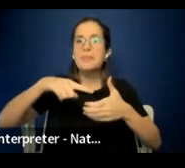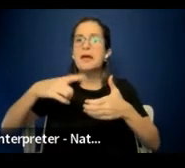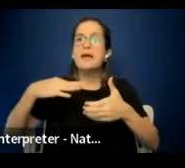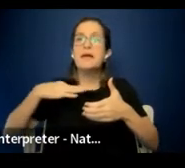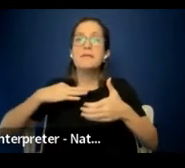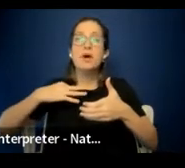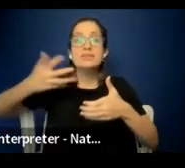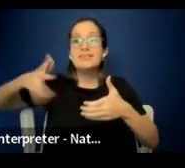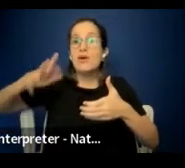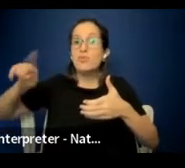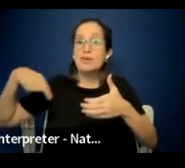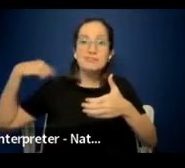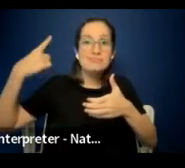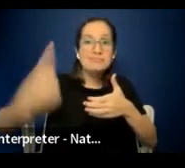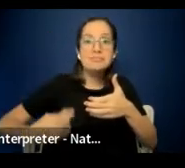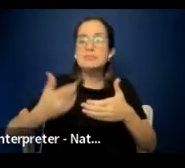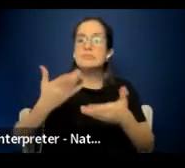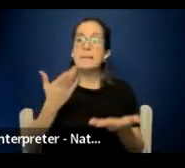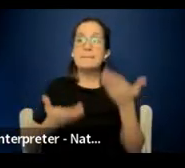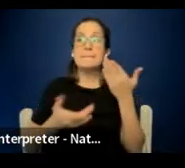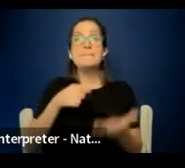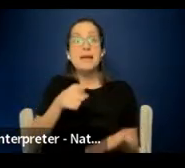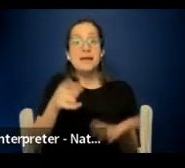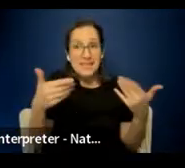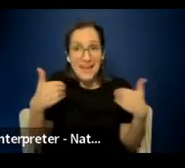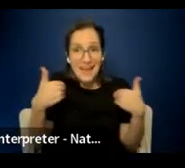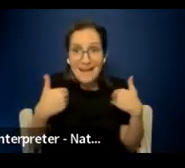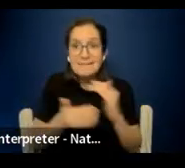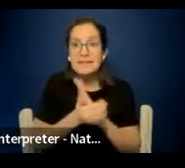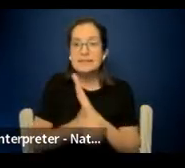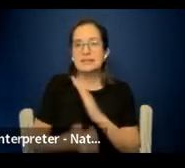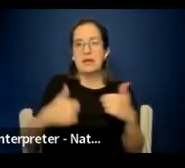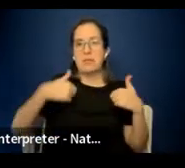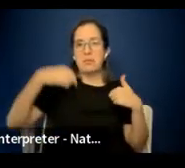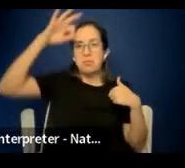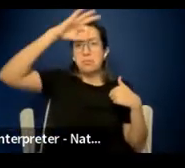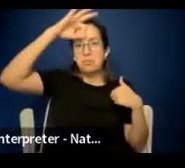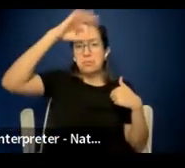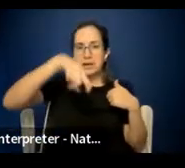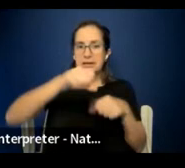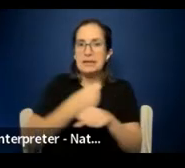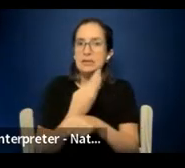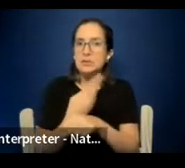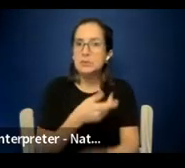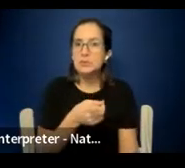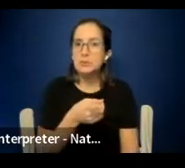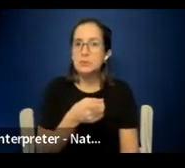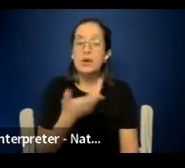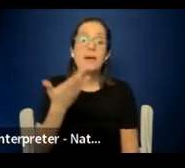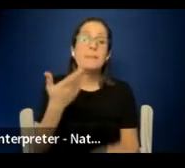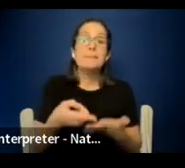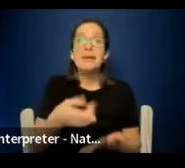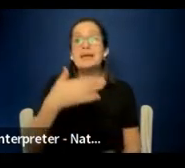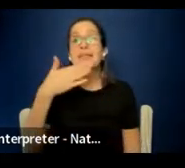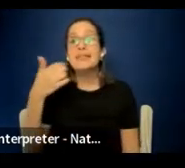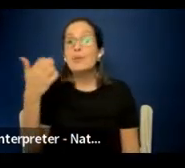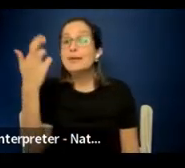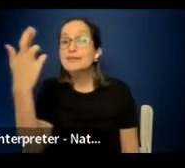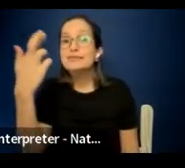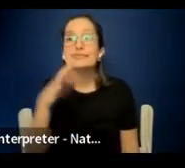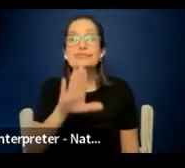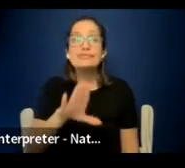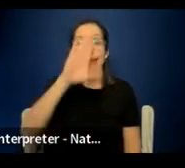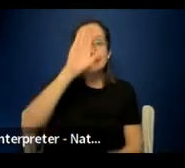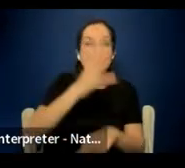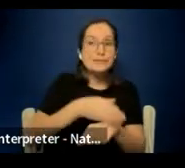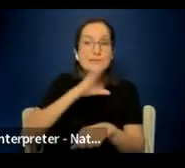offer, or if their best friend or their partner or, you know, their kid has that talent and already has somewhat of an emotional